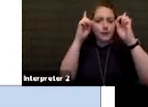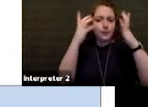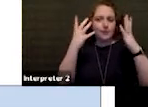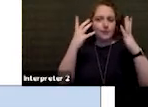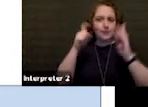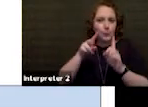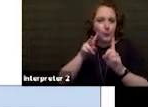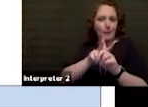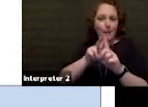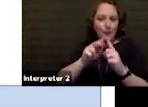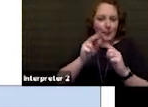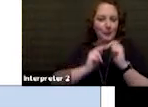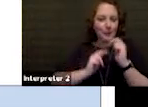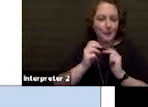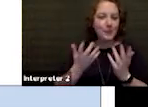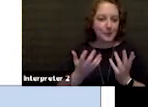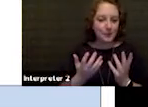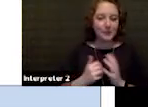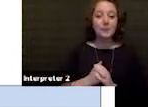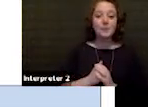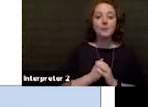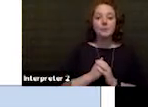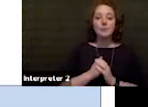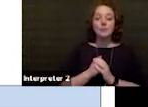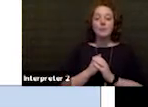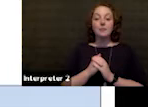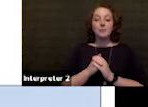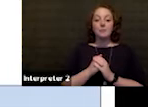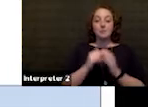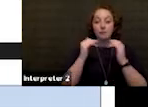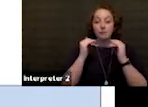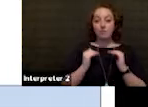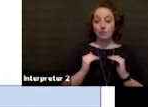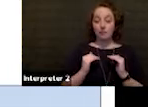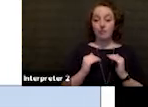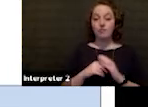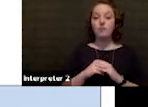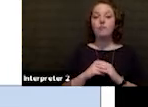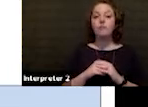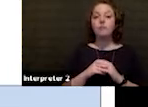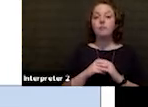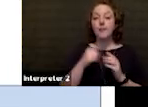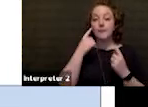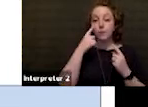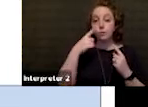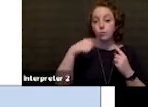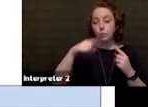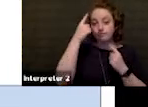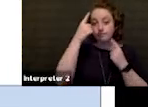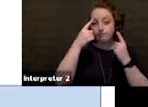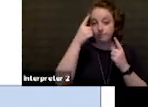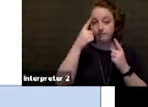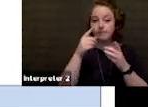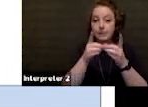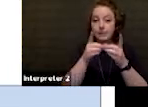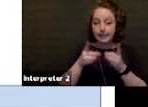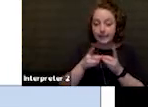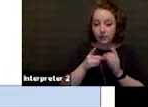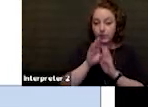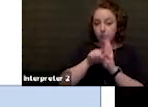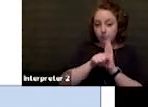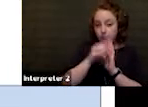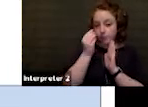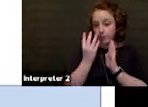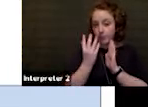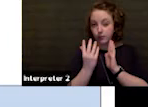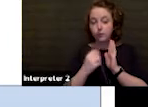wanted to get on your radar is we've talked about district demographics and